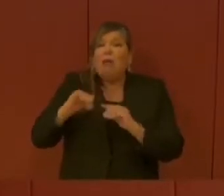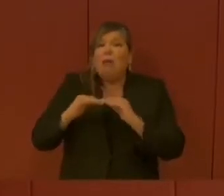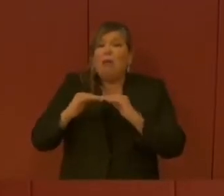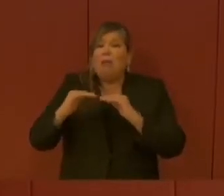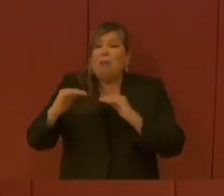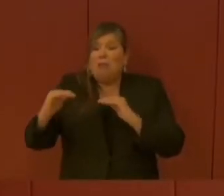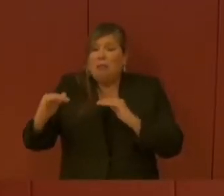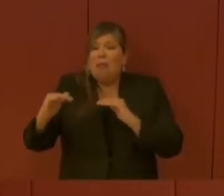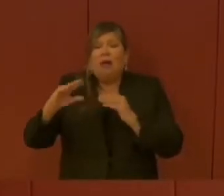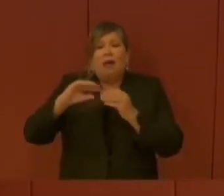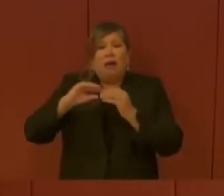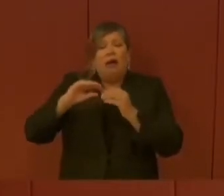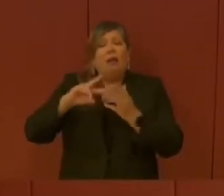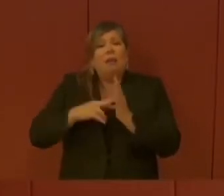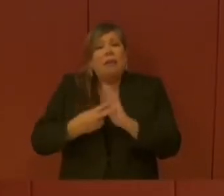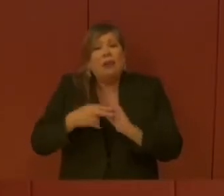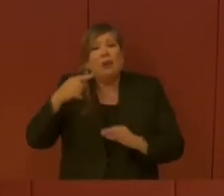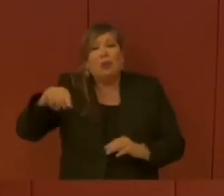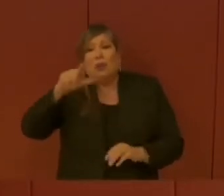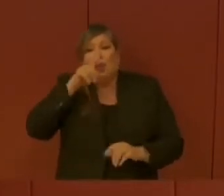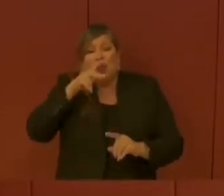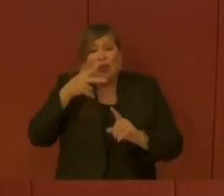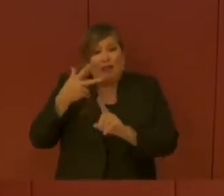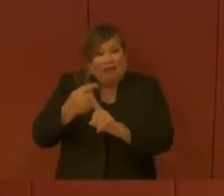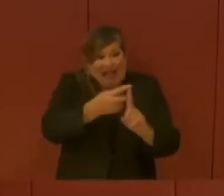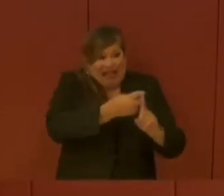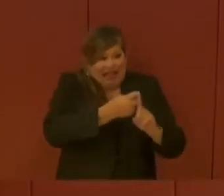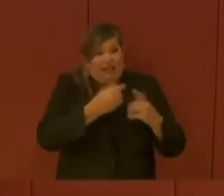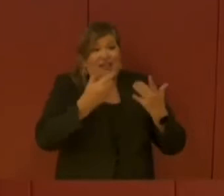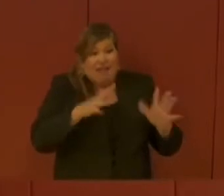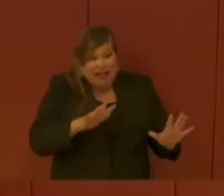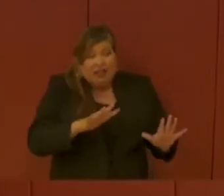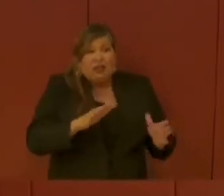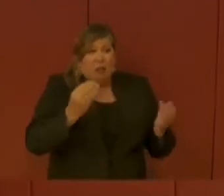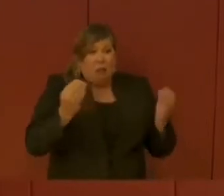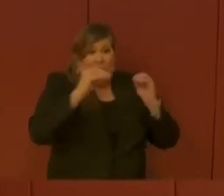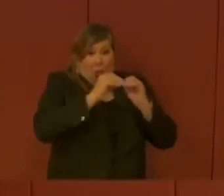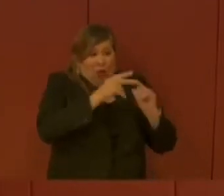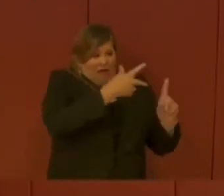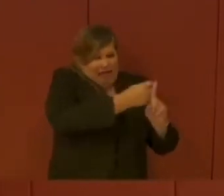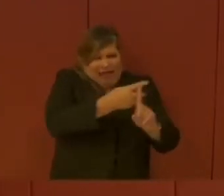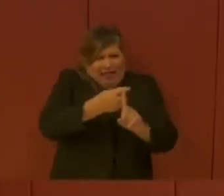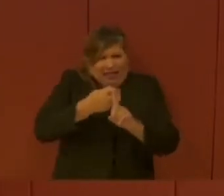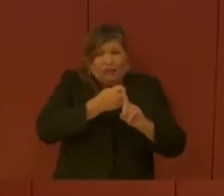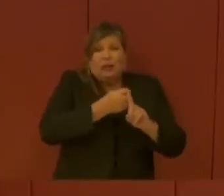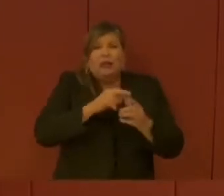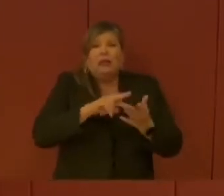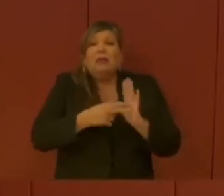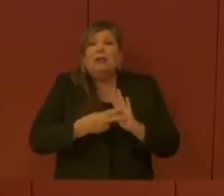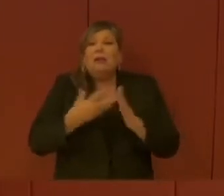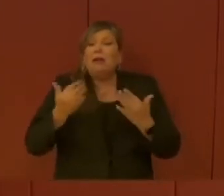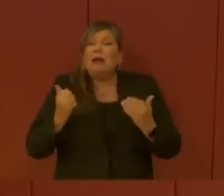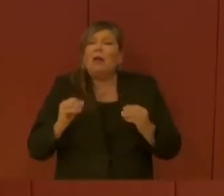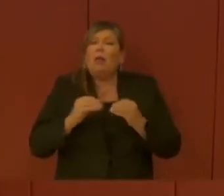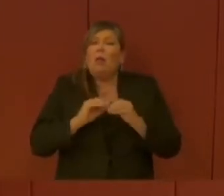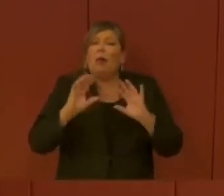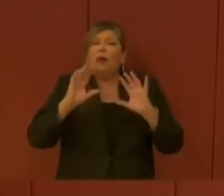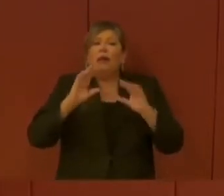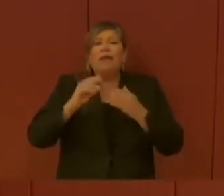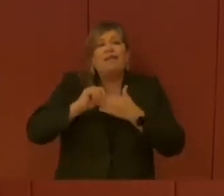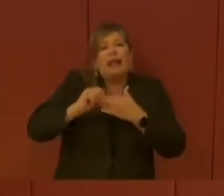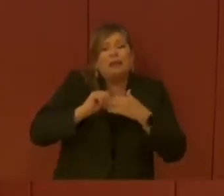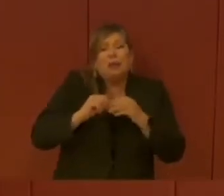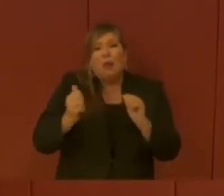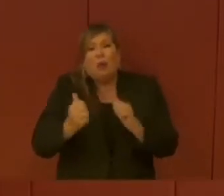rise, we will be in a position to modestly loosen up some of the tiering, continuing to keep the tiers in